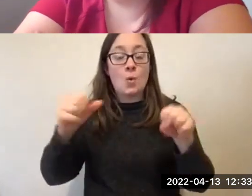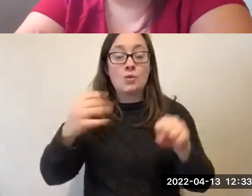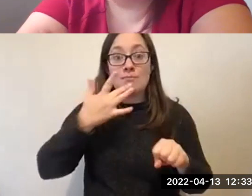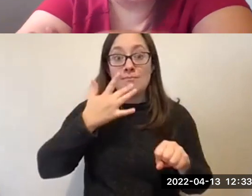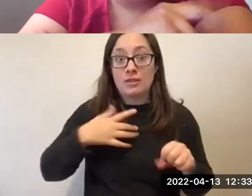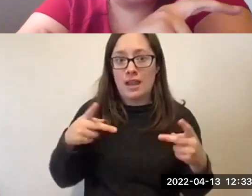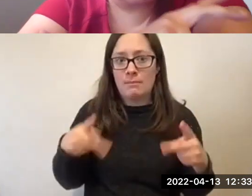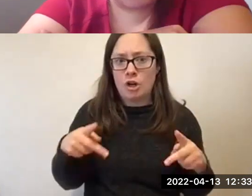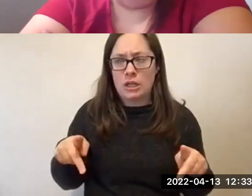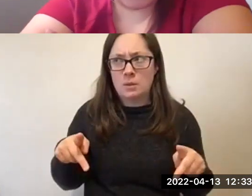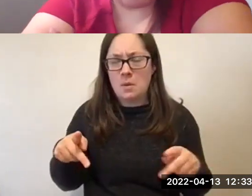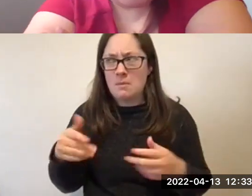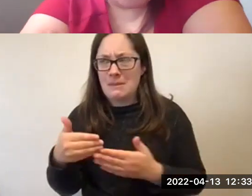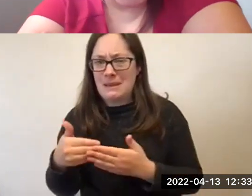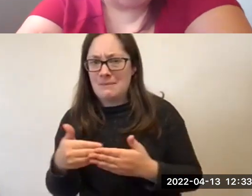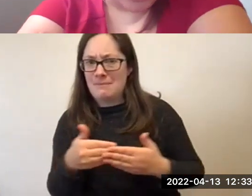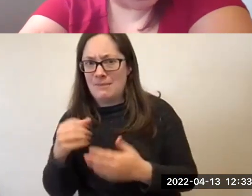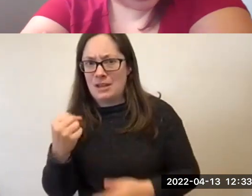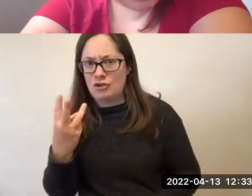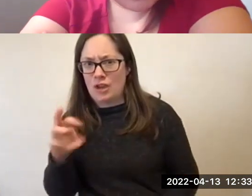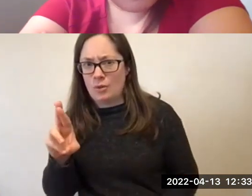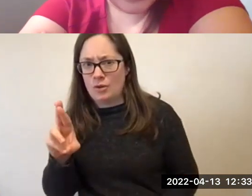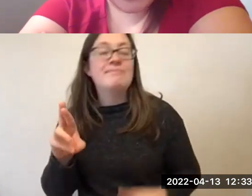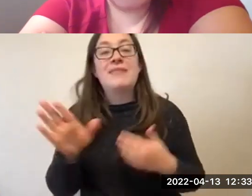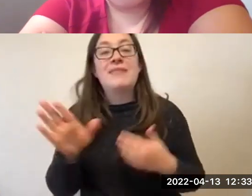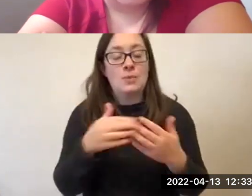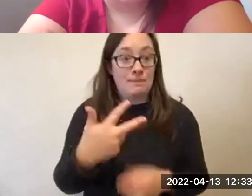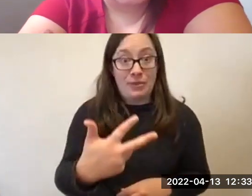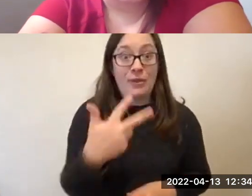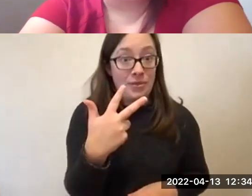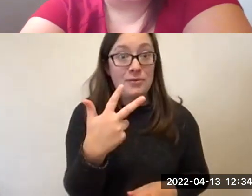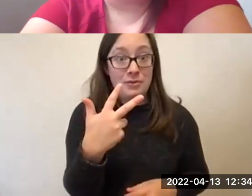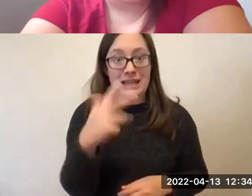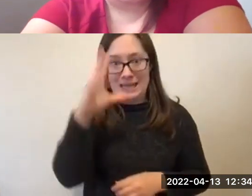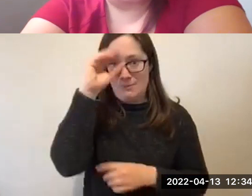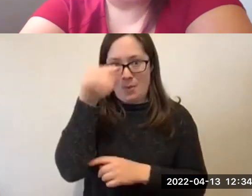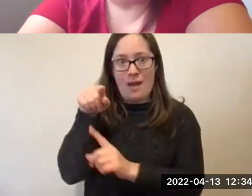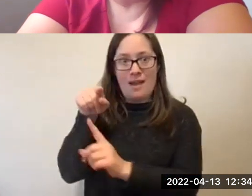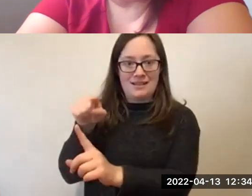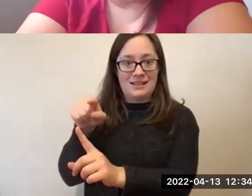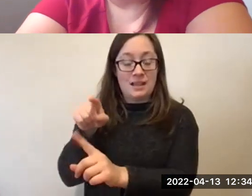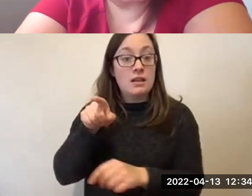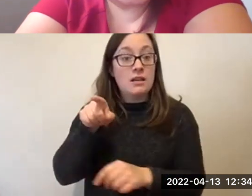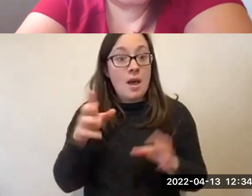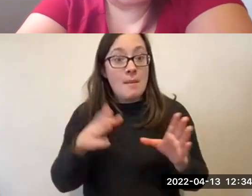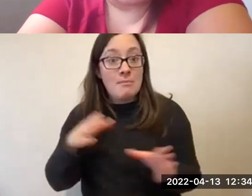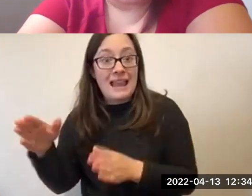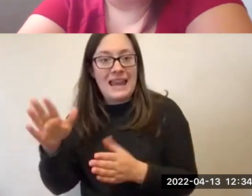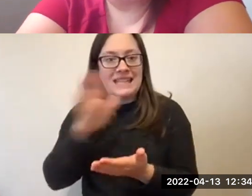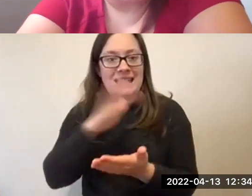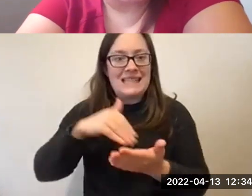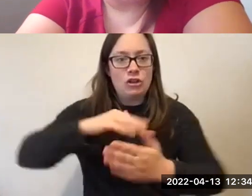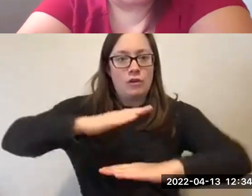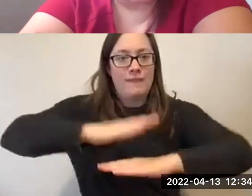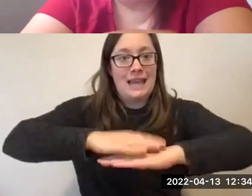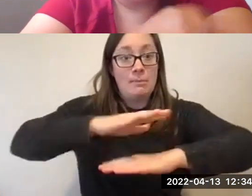shower, expecting 2 other boys, so 3 boys total. And the centerpieces were going to be books